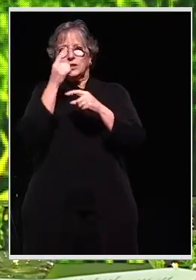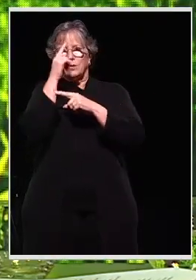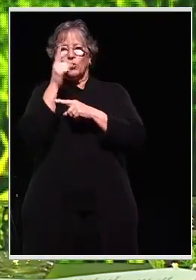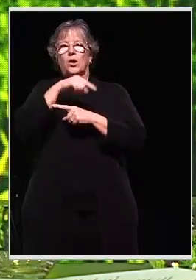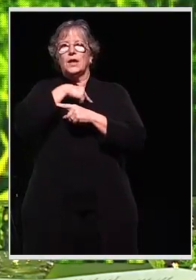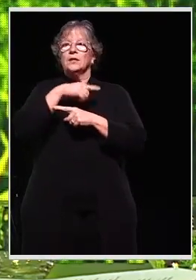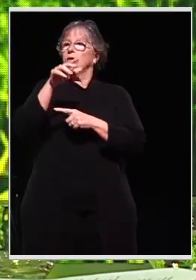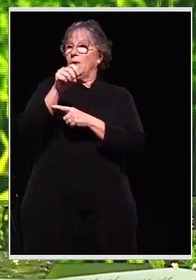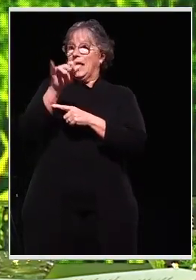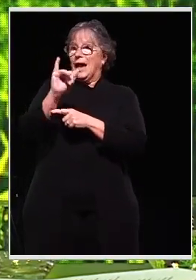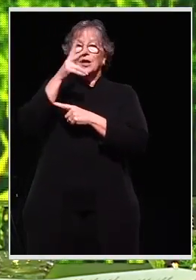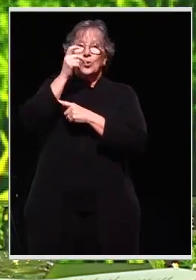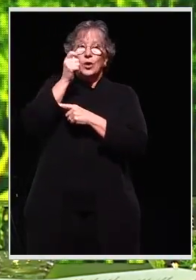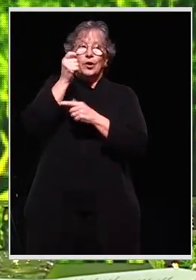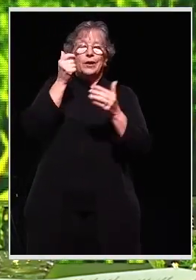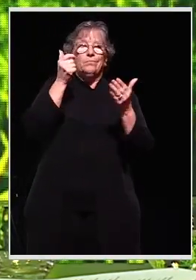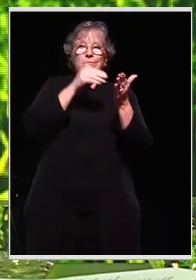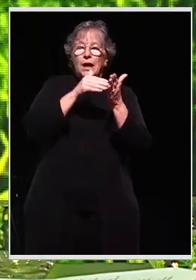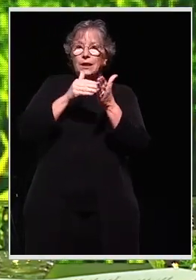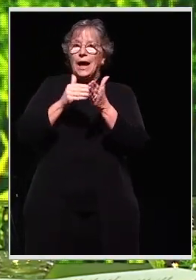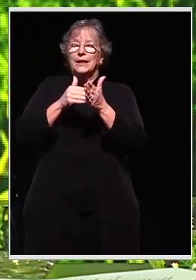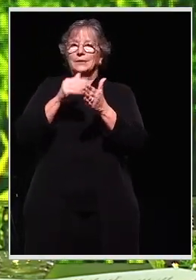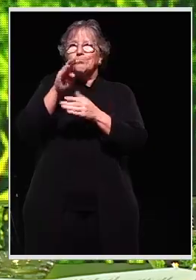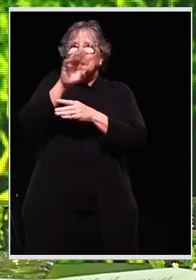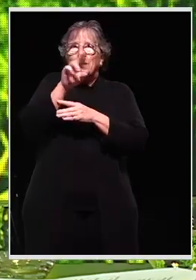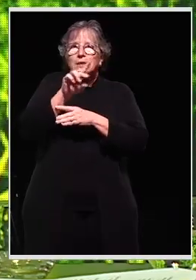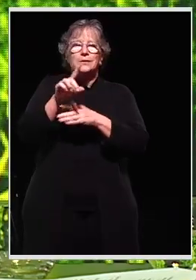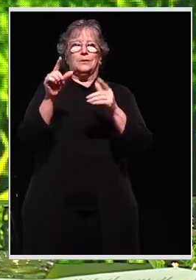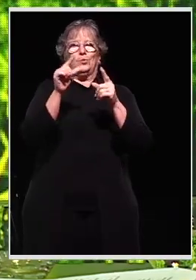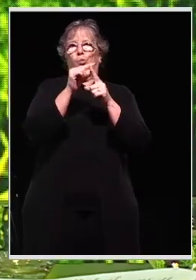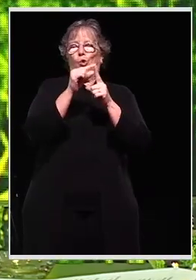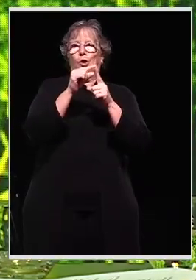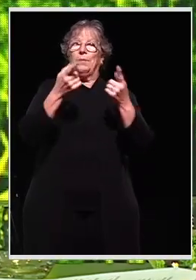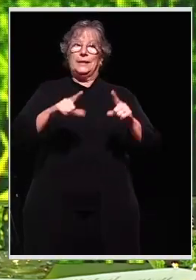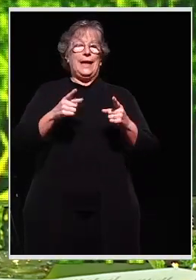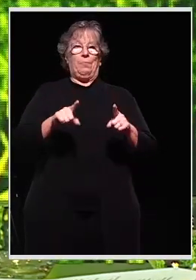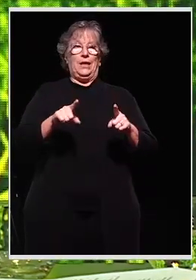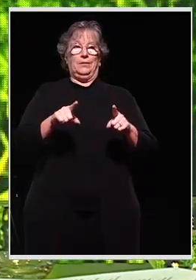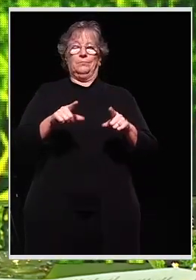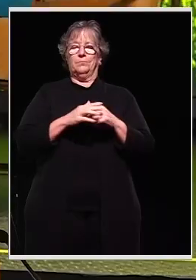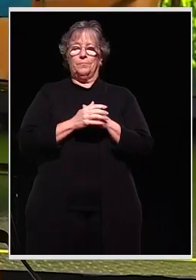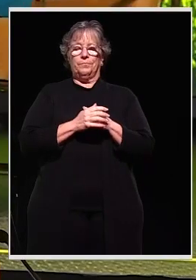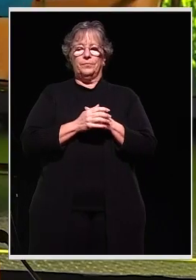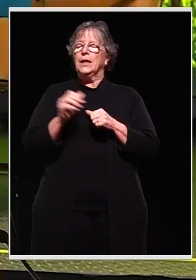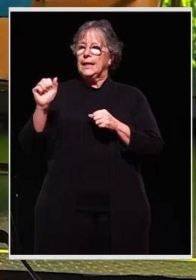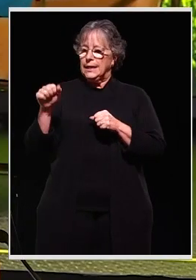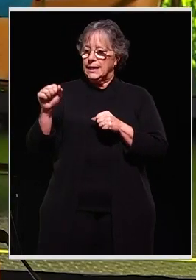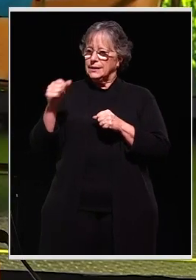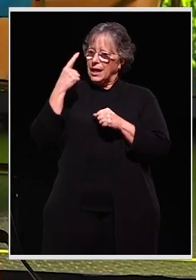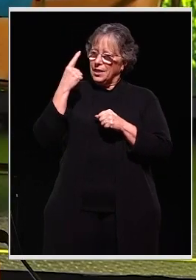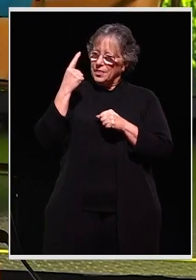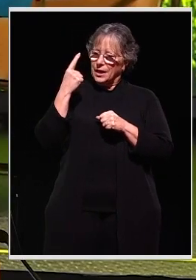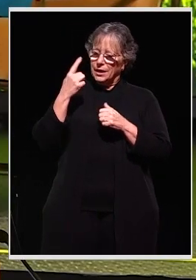yeah, you hear it a lot. It sounds like a buzzword, but it's happening. It's happening all over. I think absolutely. I think a place where we're